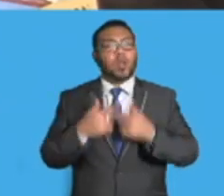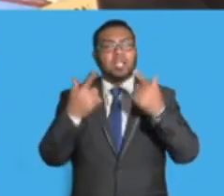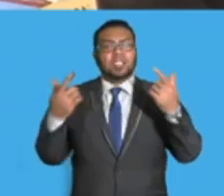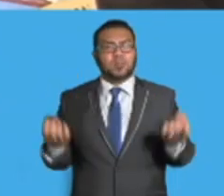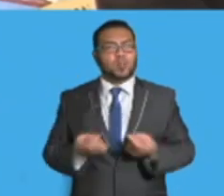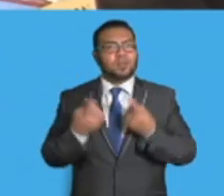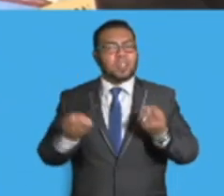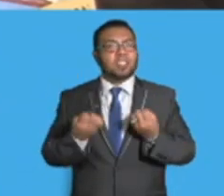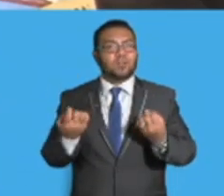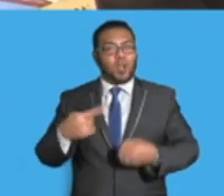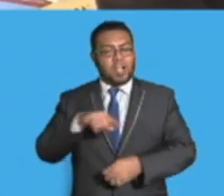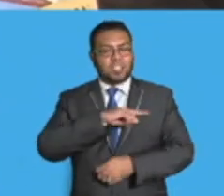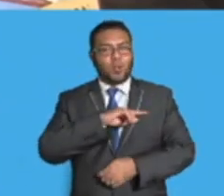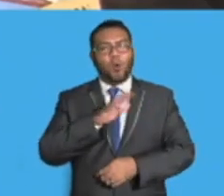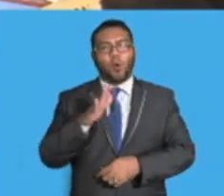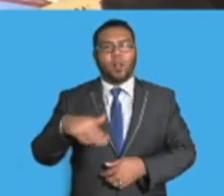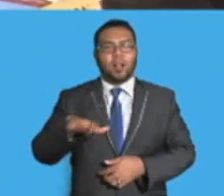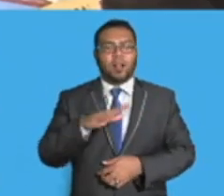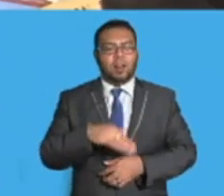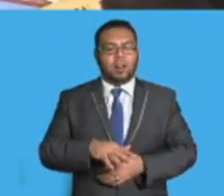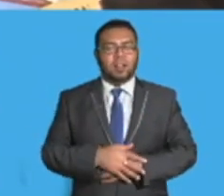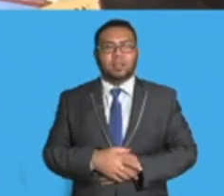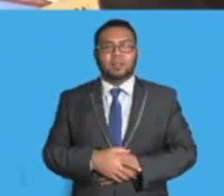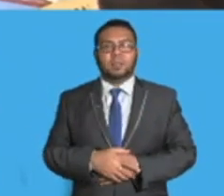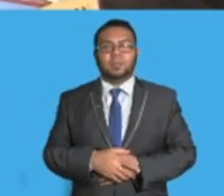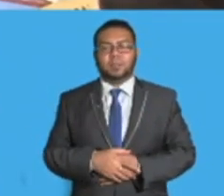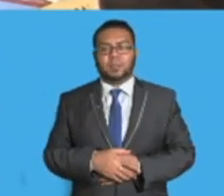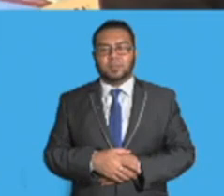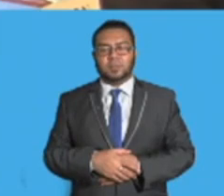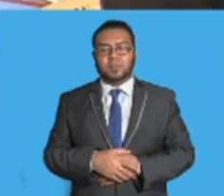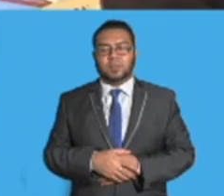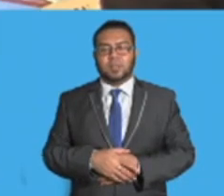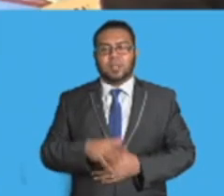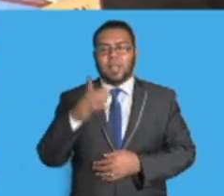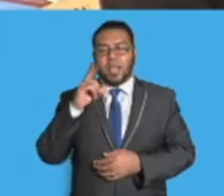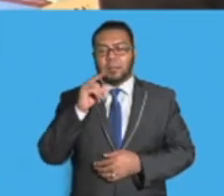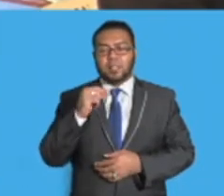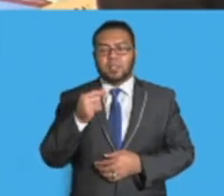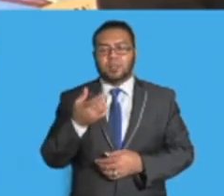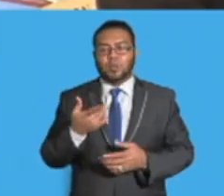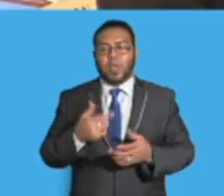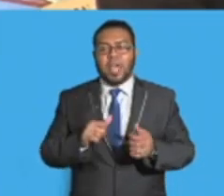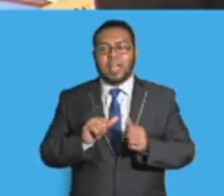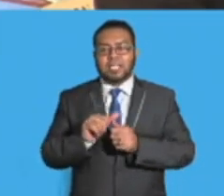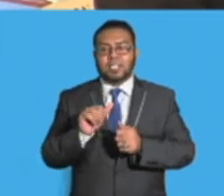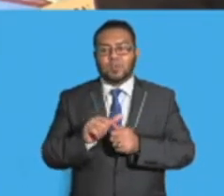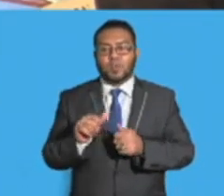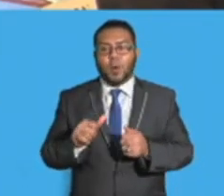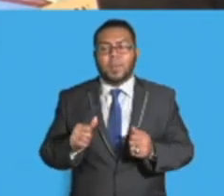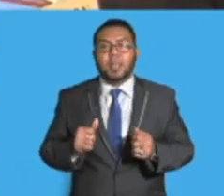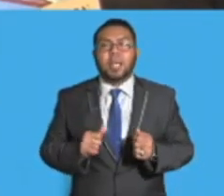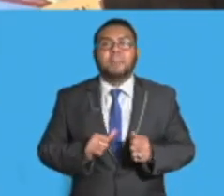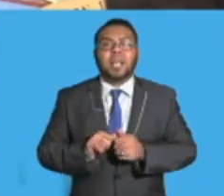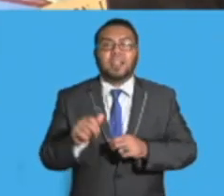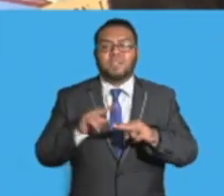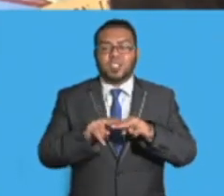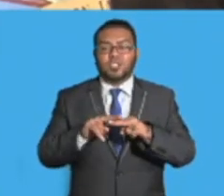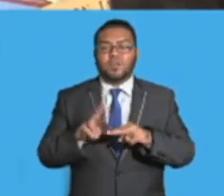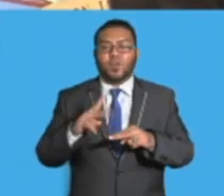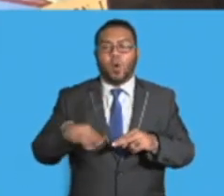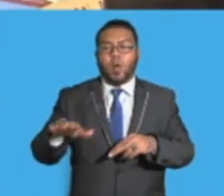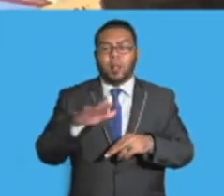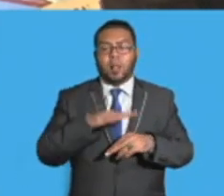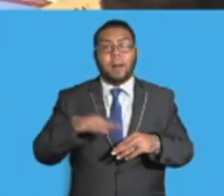through your able leadership, we are able to progressing with excellence in building a better Fiji for all.